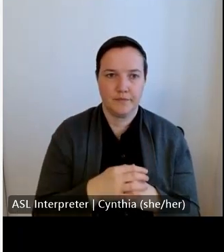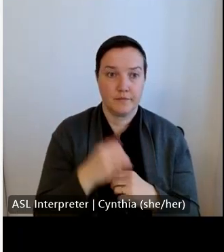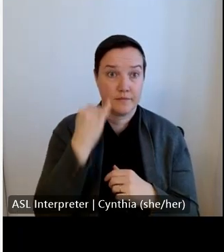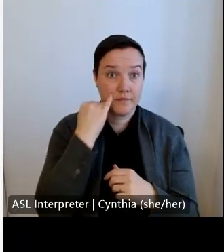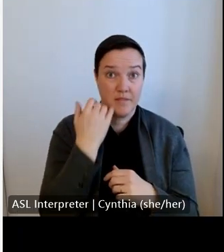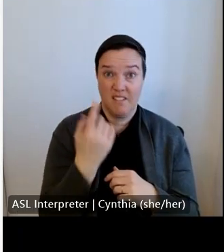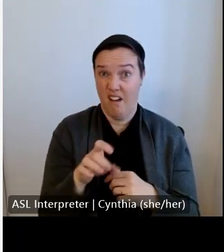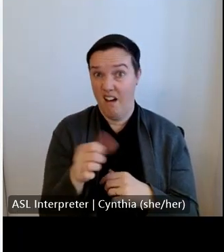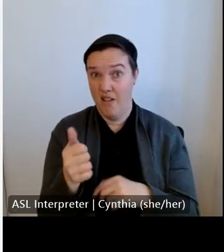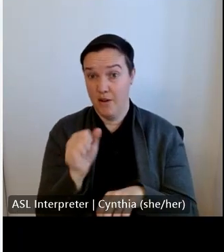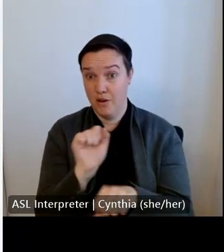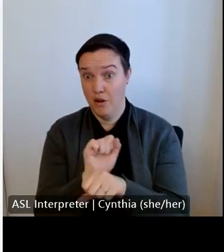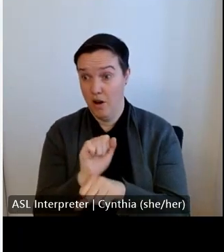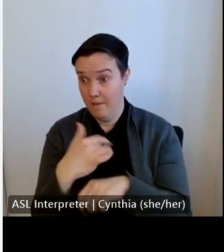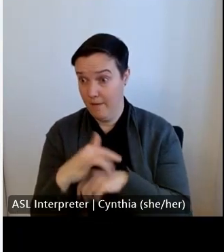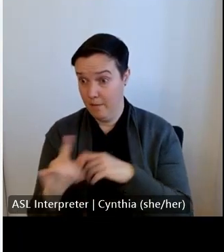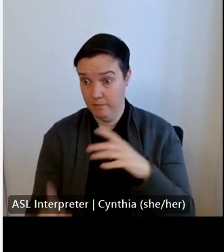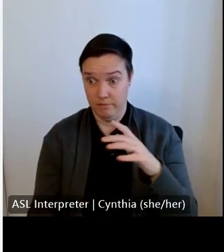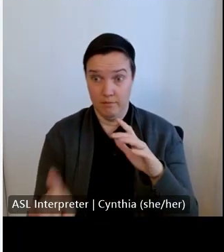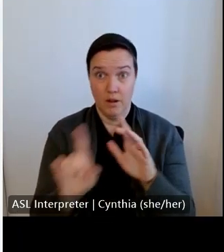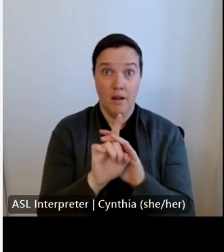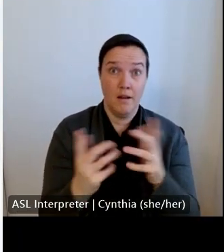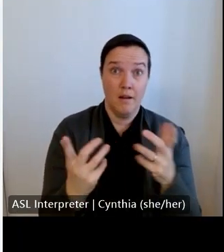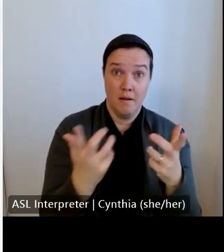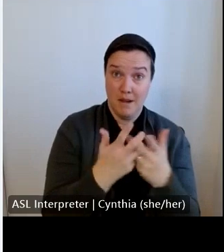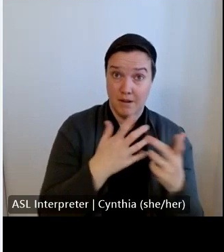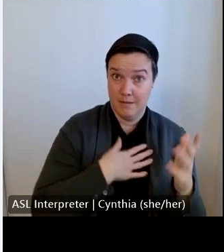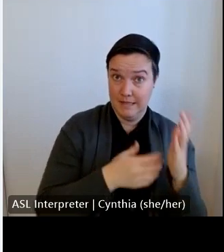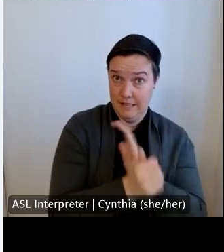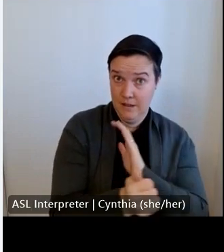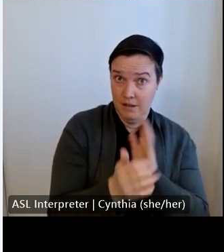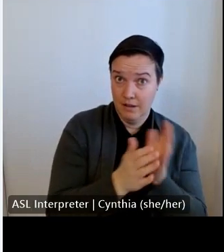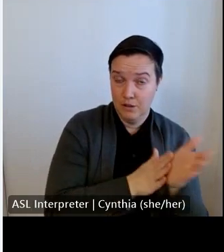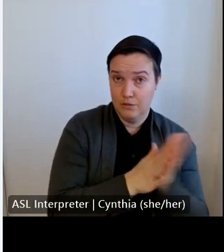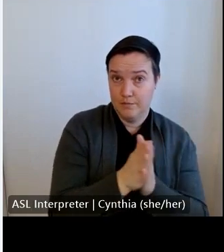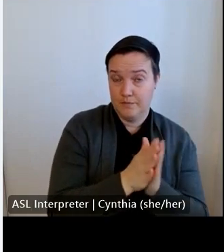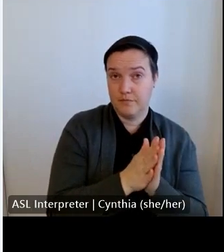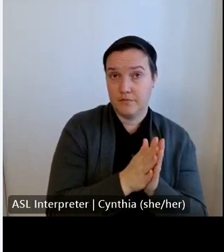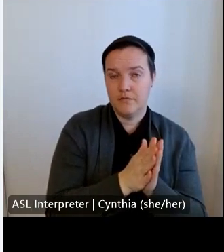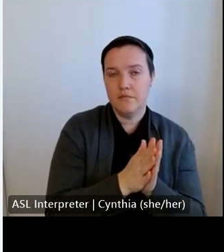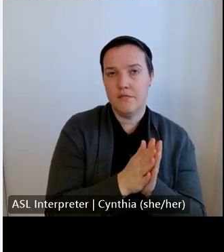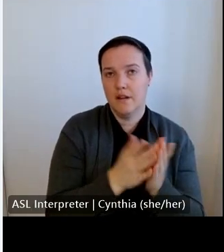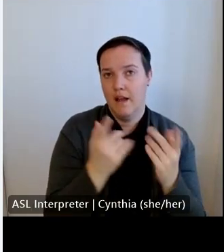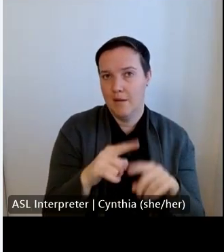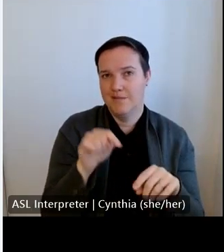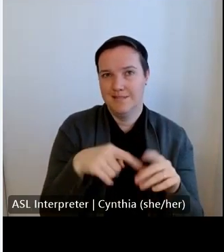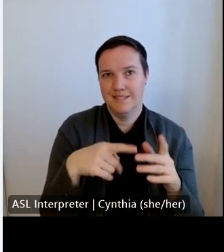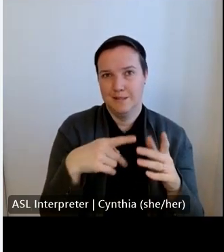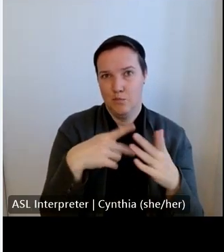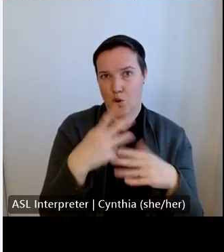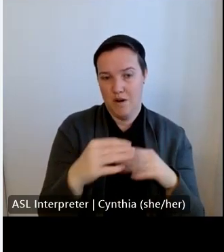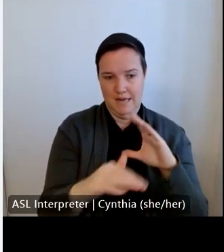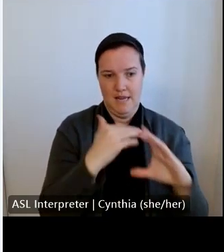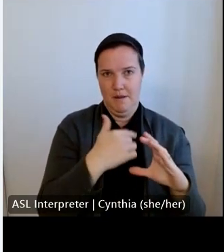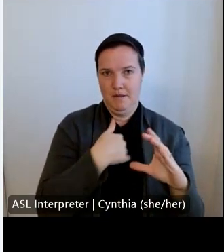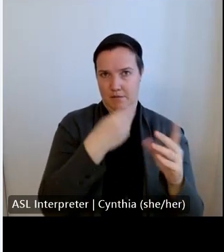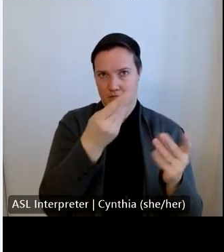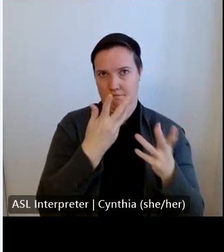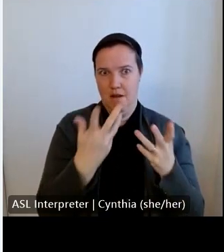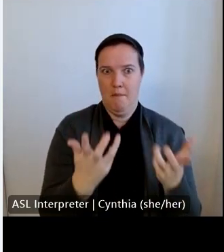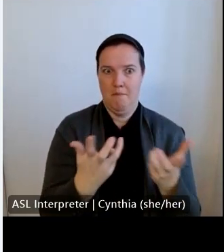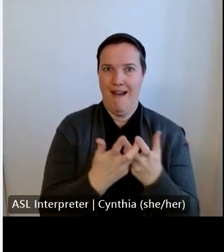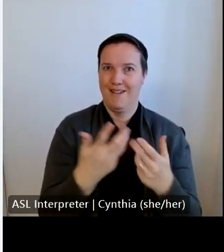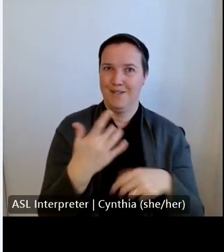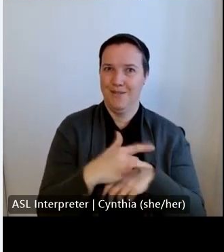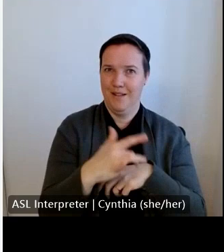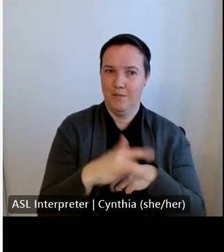as well as my interests, I'll get an email in my inbox saying that there's a match. If you'd like to go